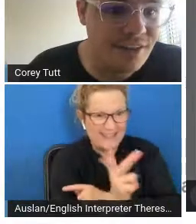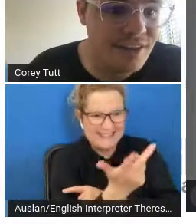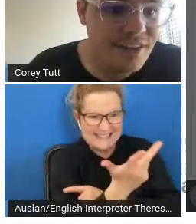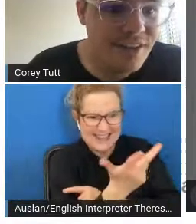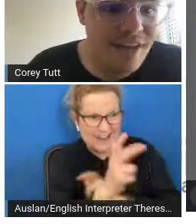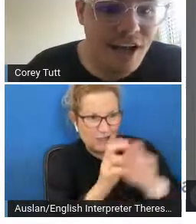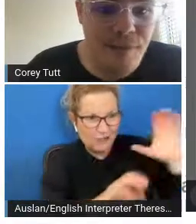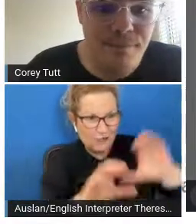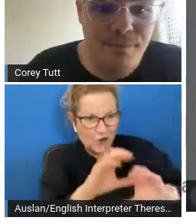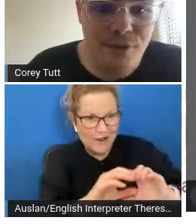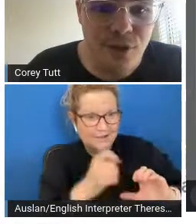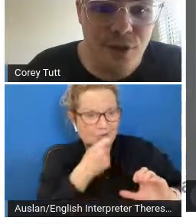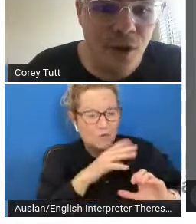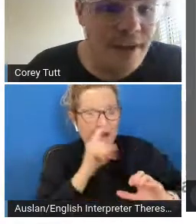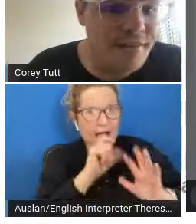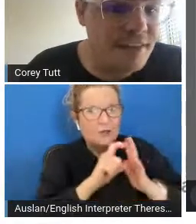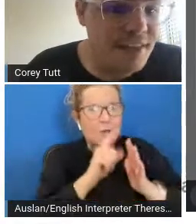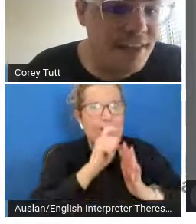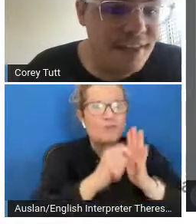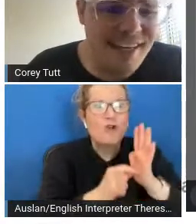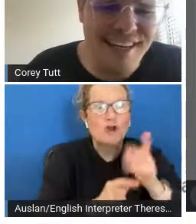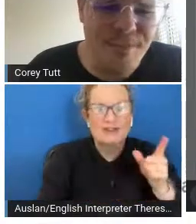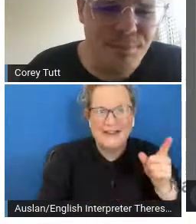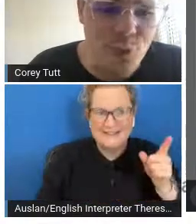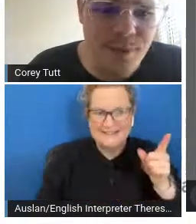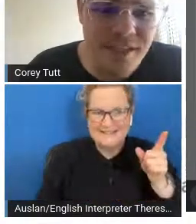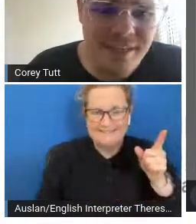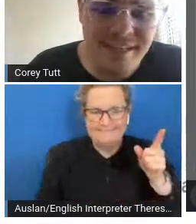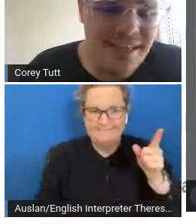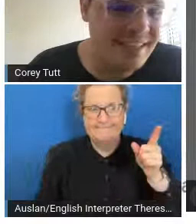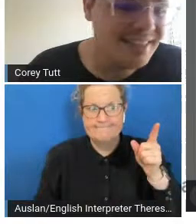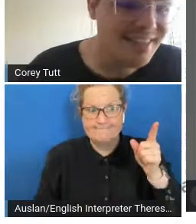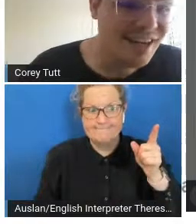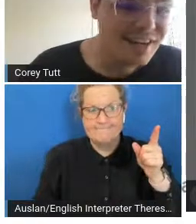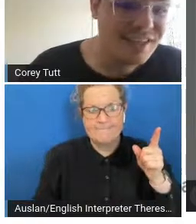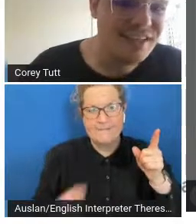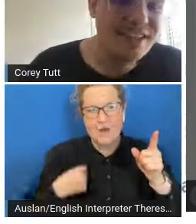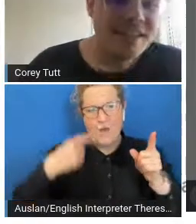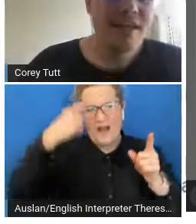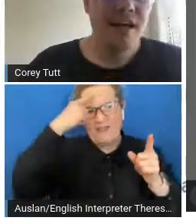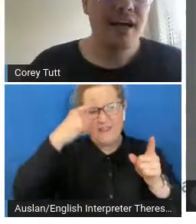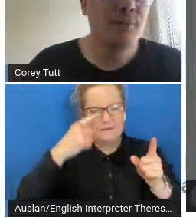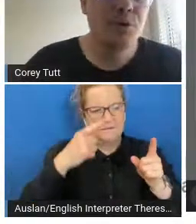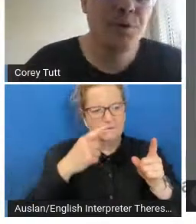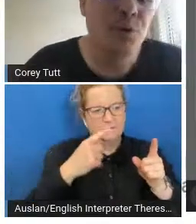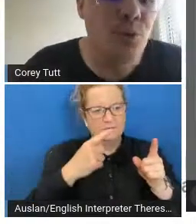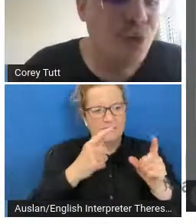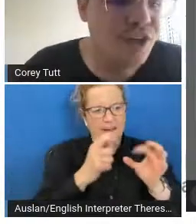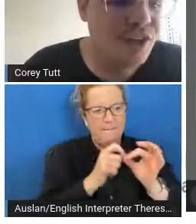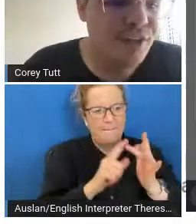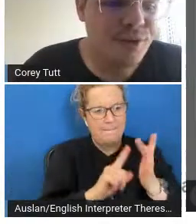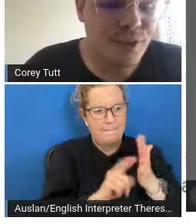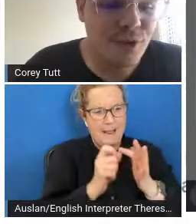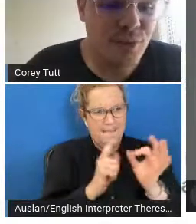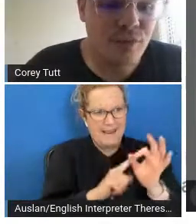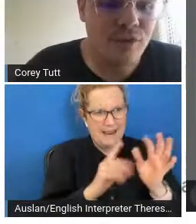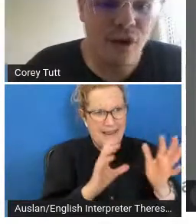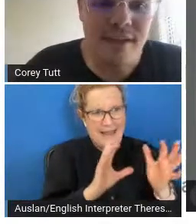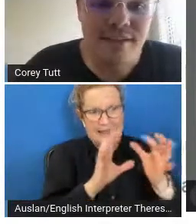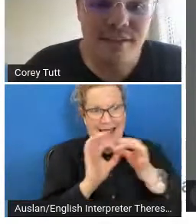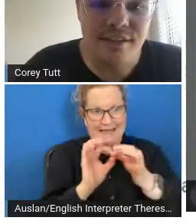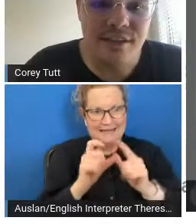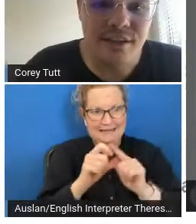on it. So I think that connecting bilbies, connecting data, would be a really, really